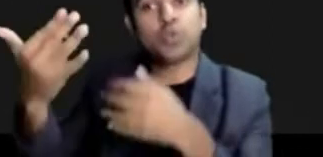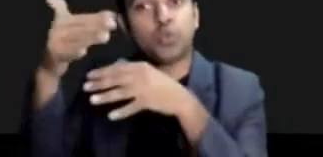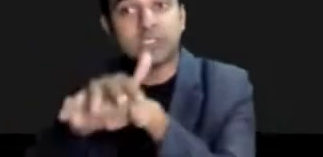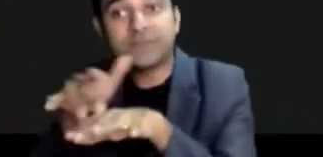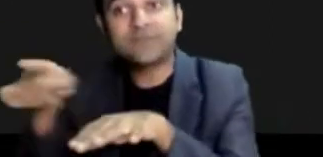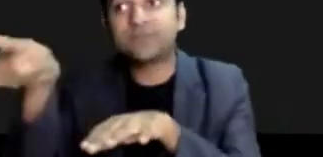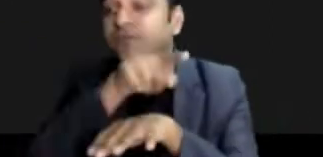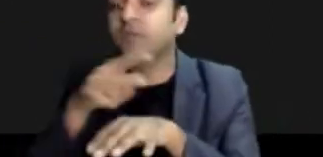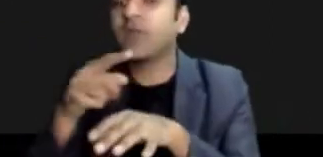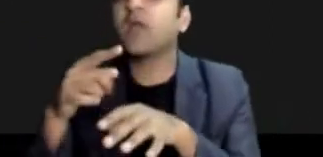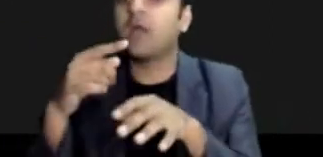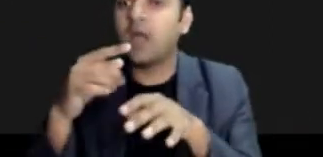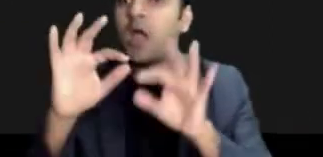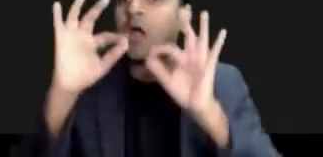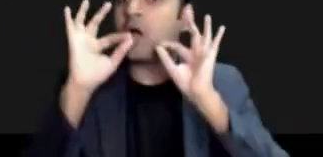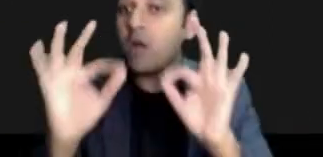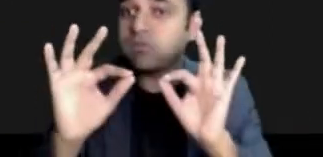and more disasters.